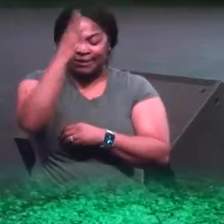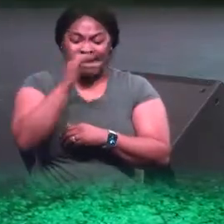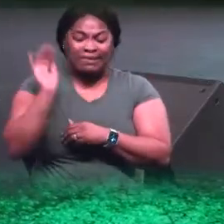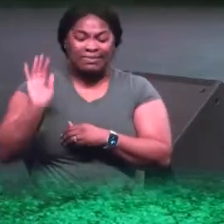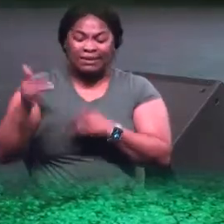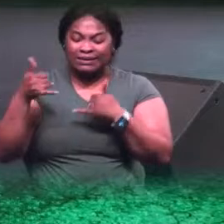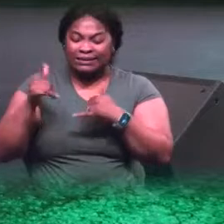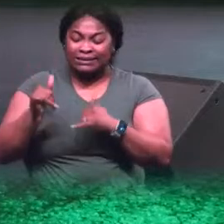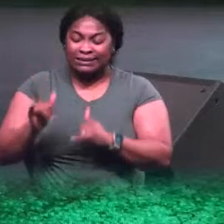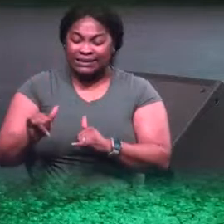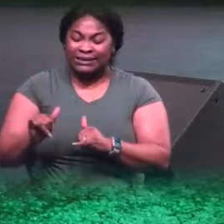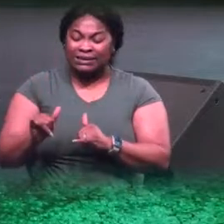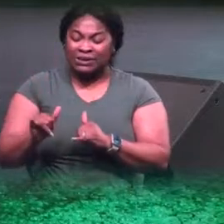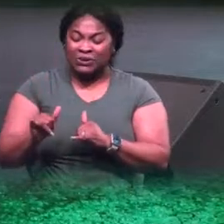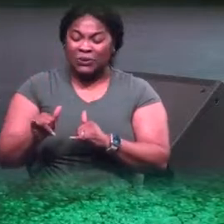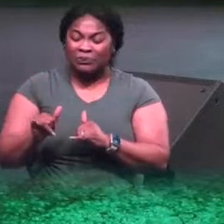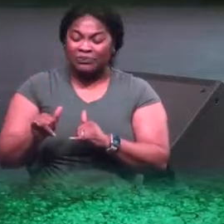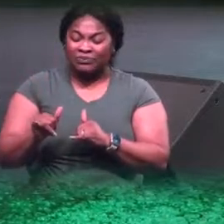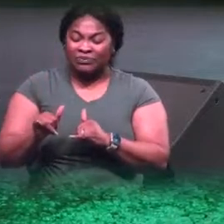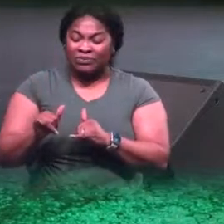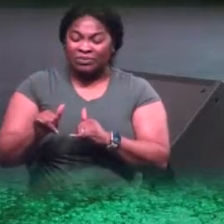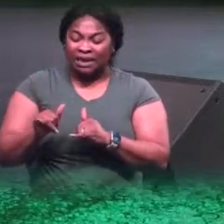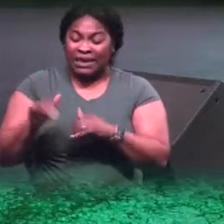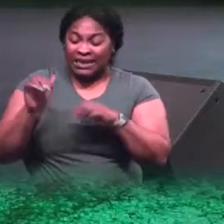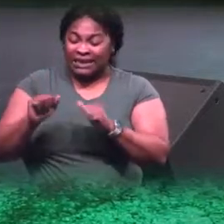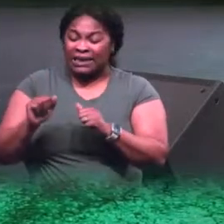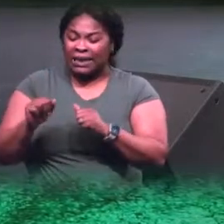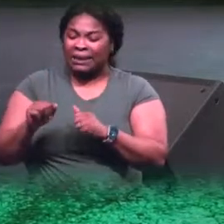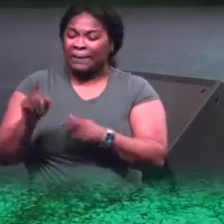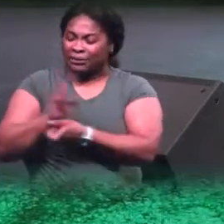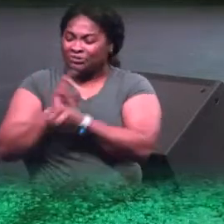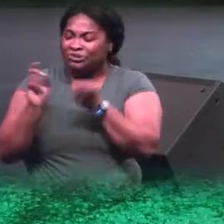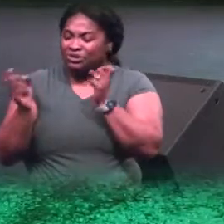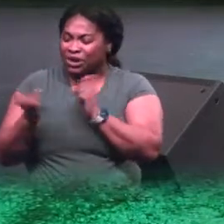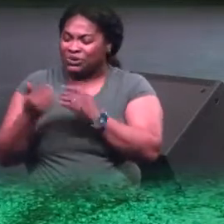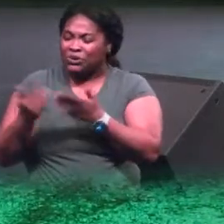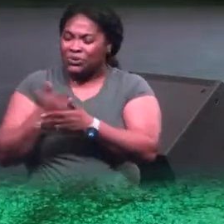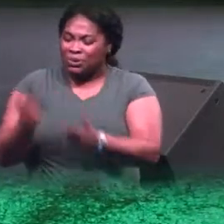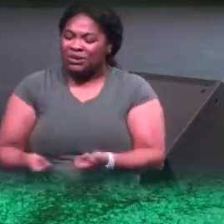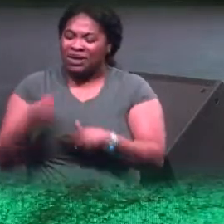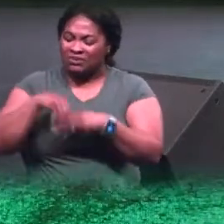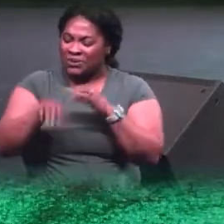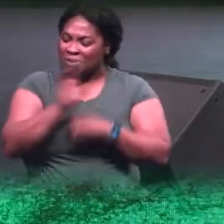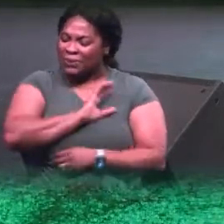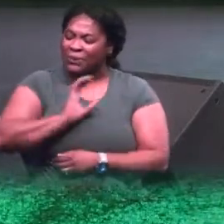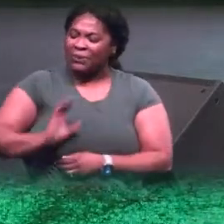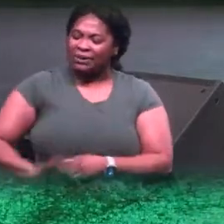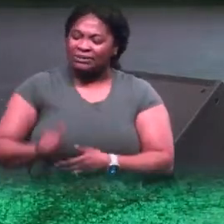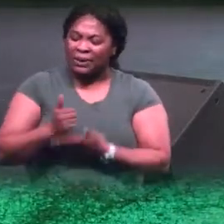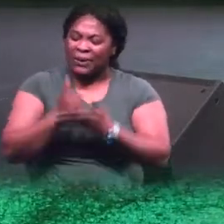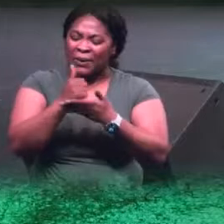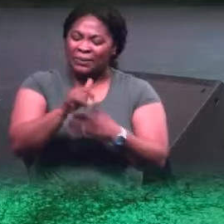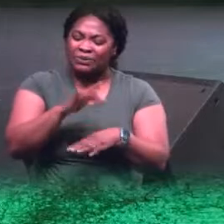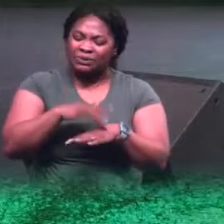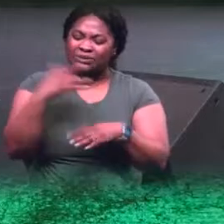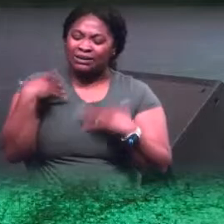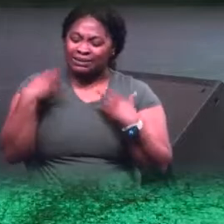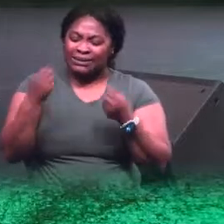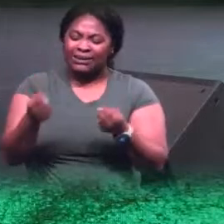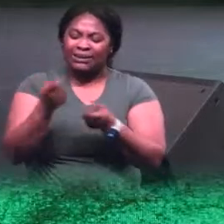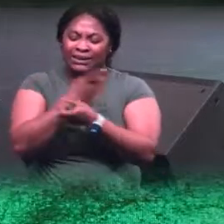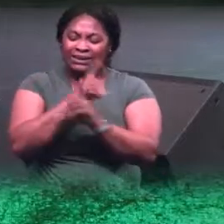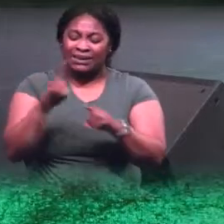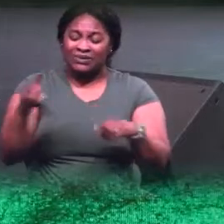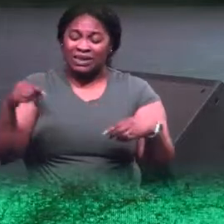are eligible for new life in Christ. Help us, God, that you would touch, heal, and deliver in this